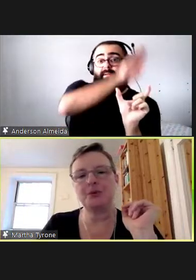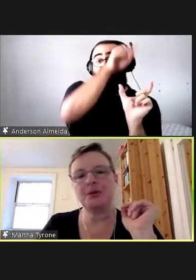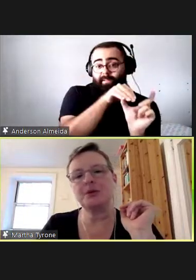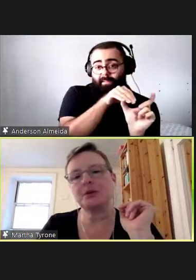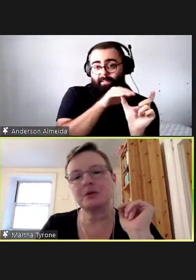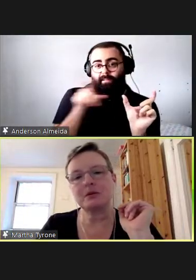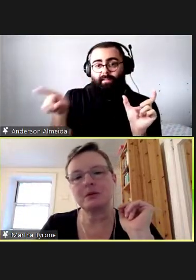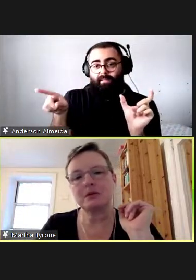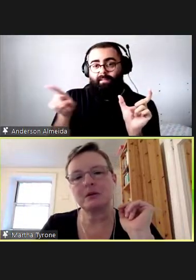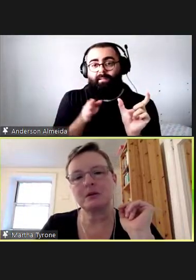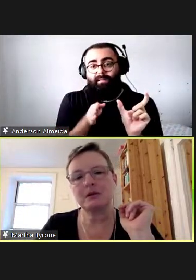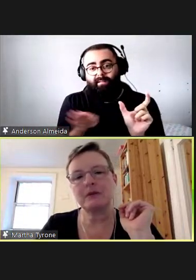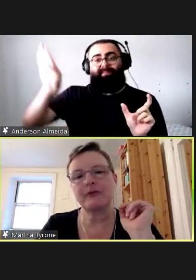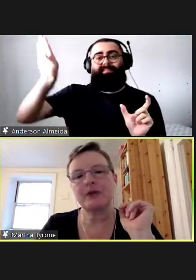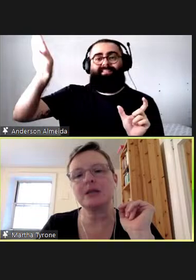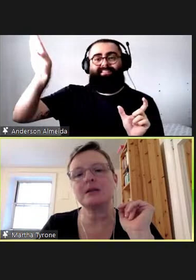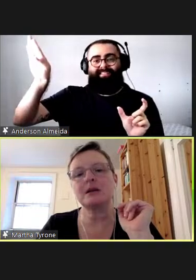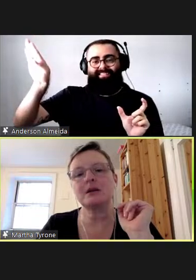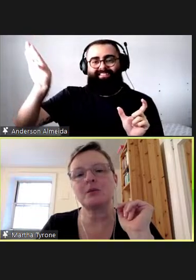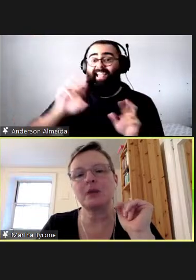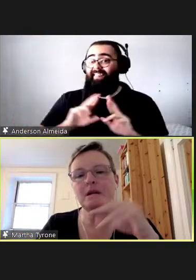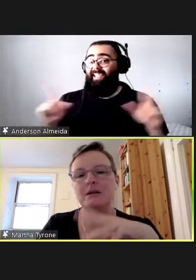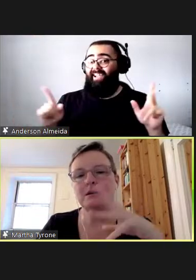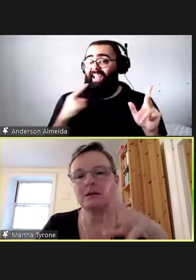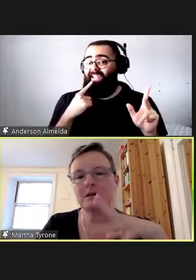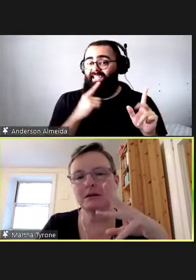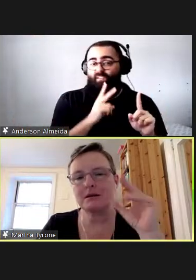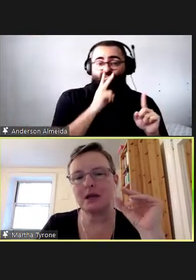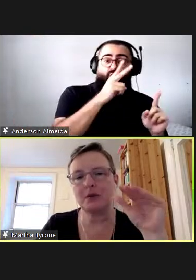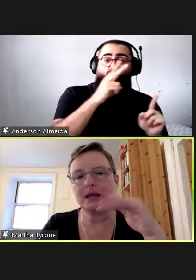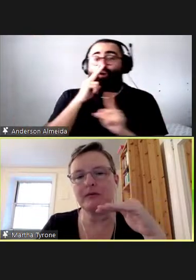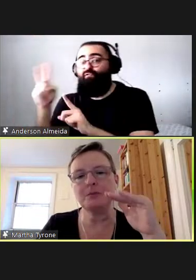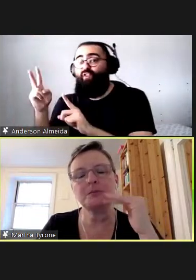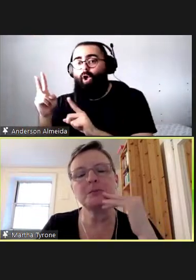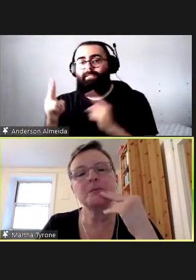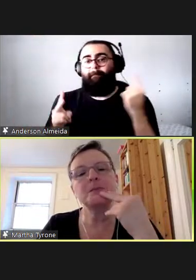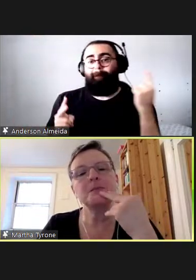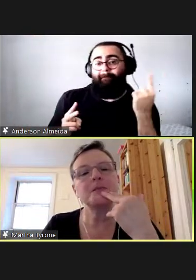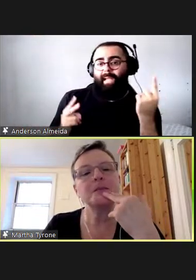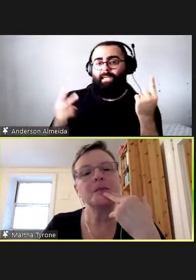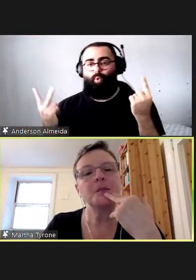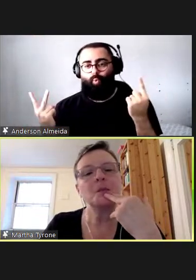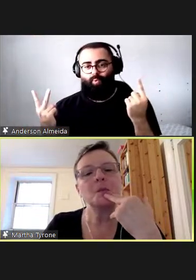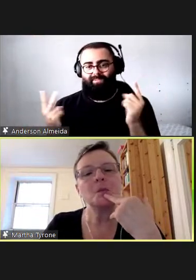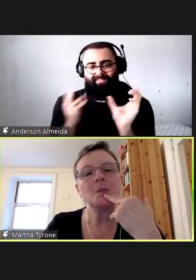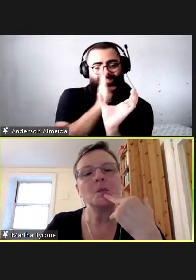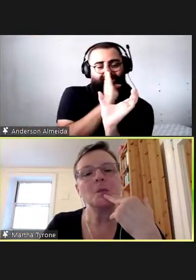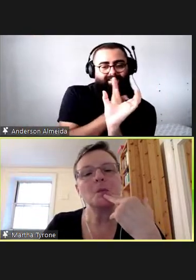and produce the phrase that we gave them.